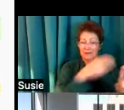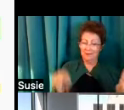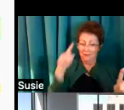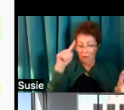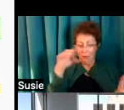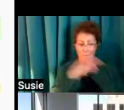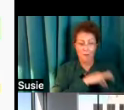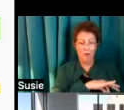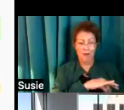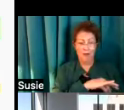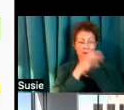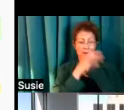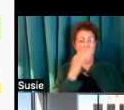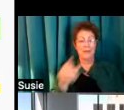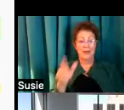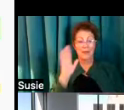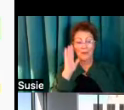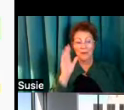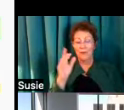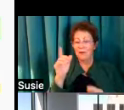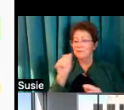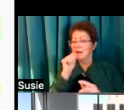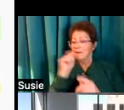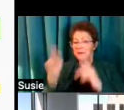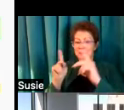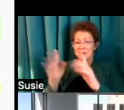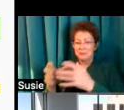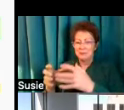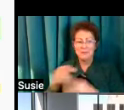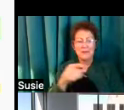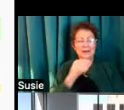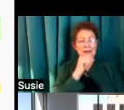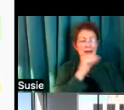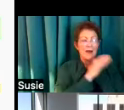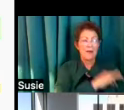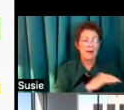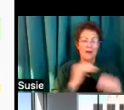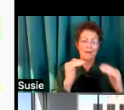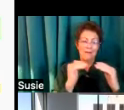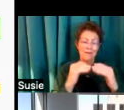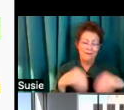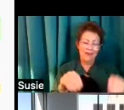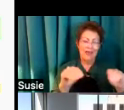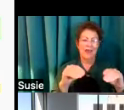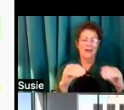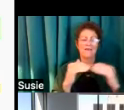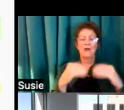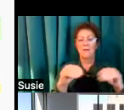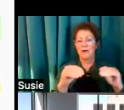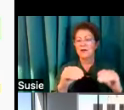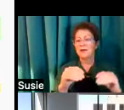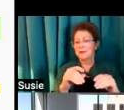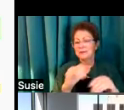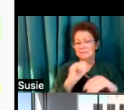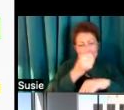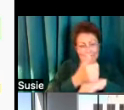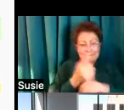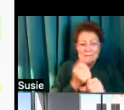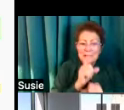entity for the benefit of private individuals. The nonprofit has to have fair market value. You have to have good governance in place to